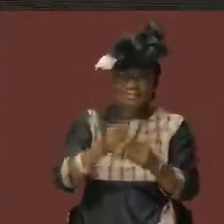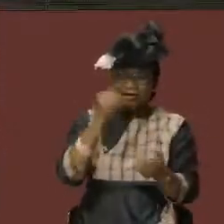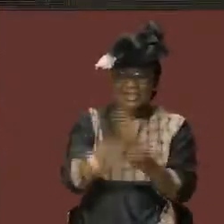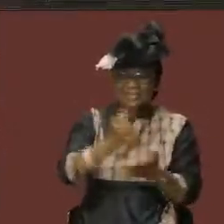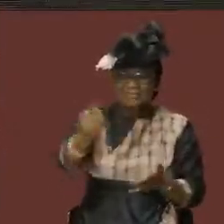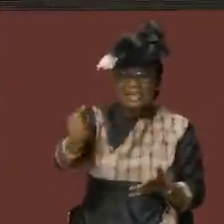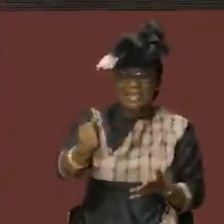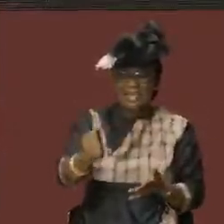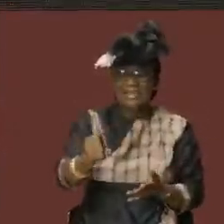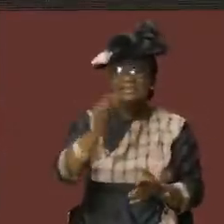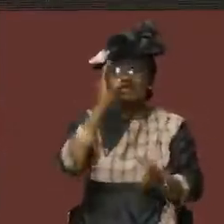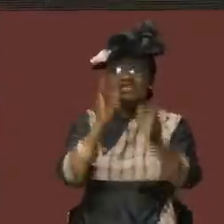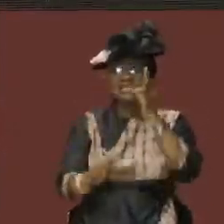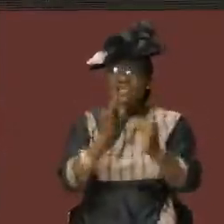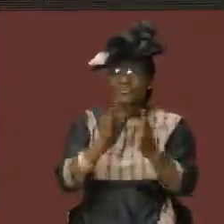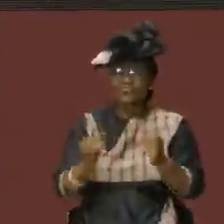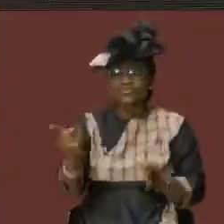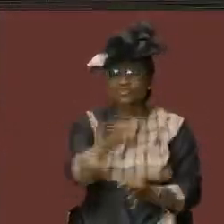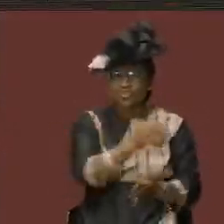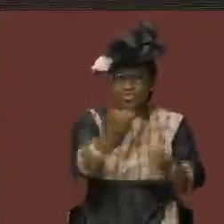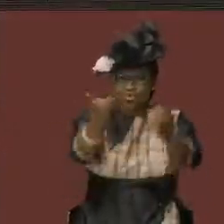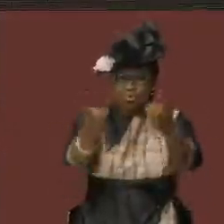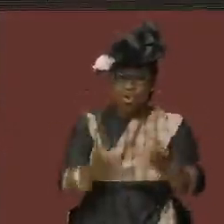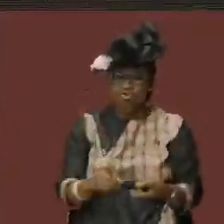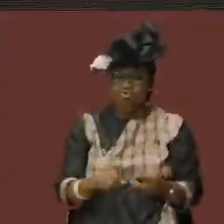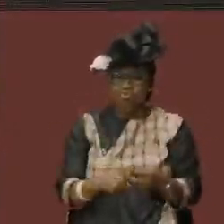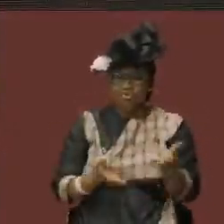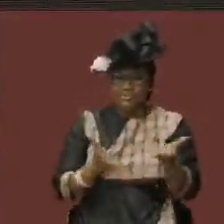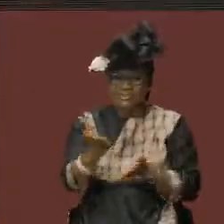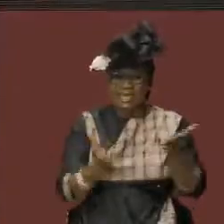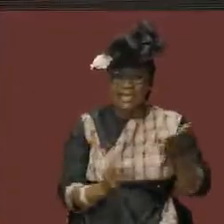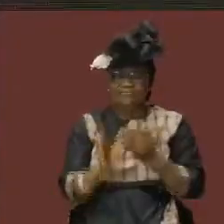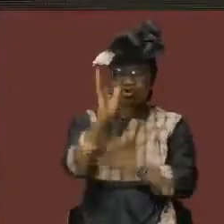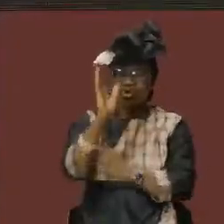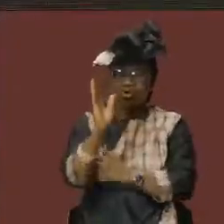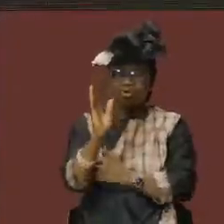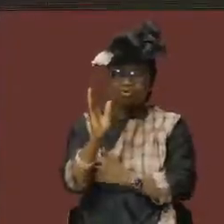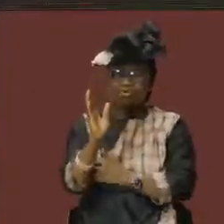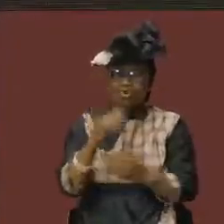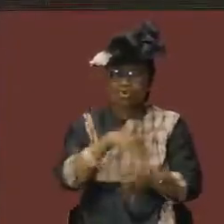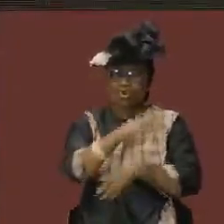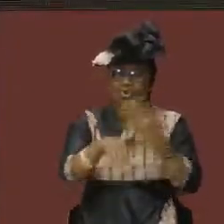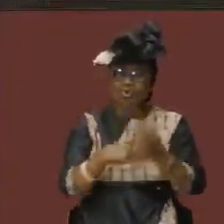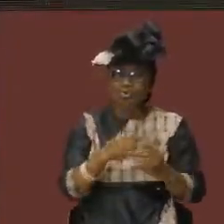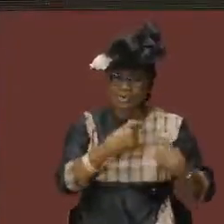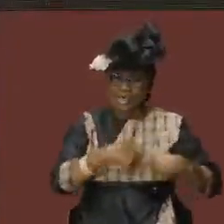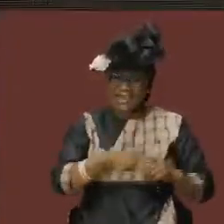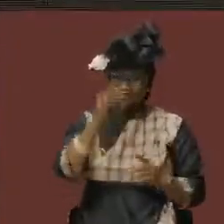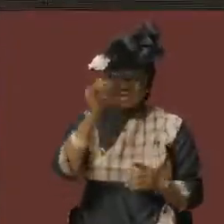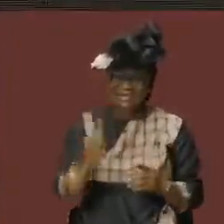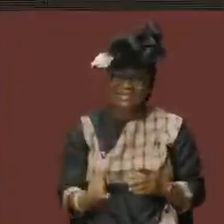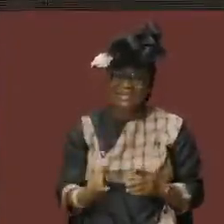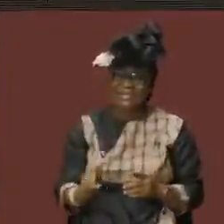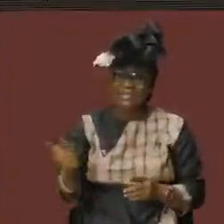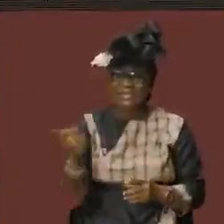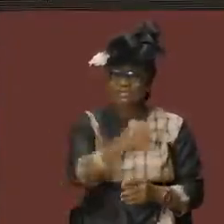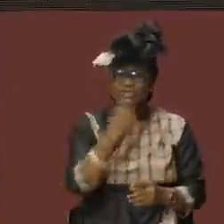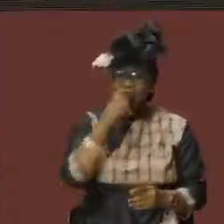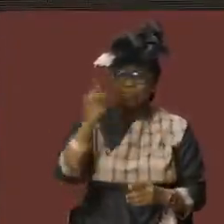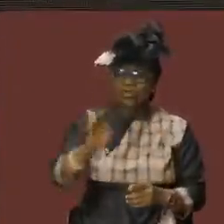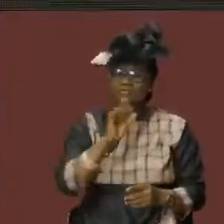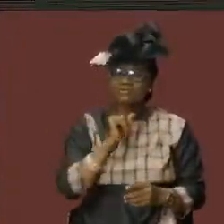If you want to serve God wholeheartedly, you must not be hindered by